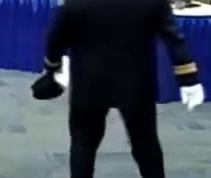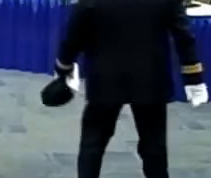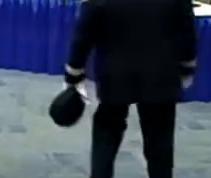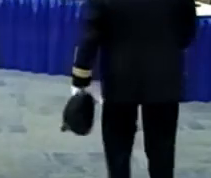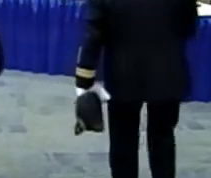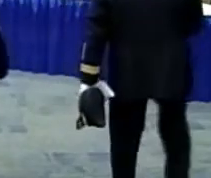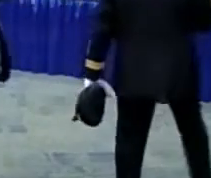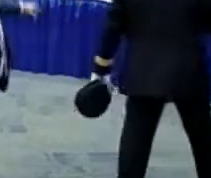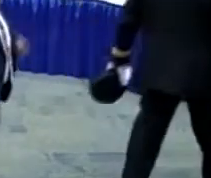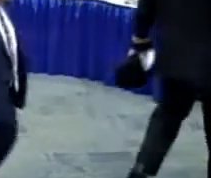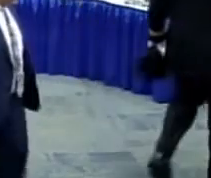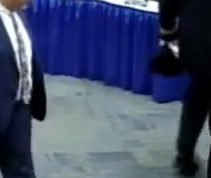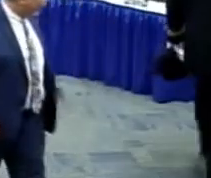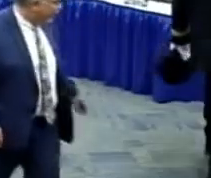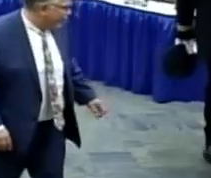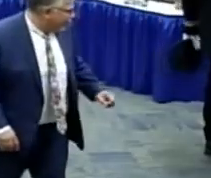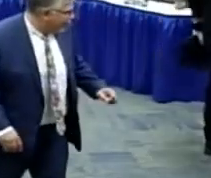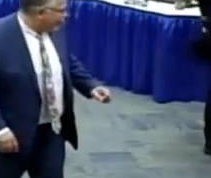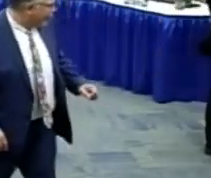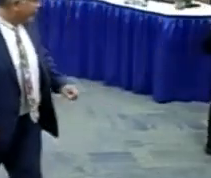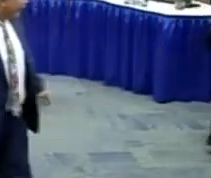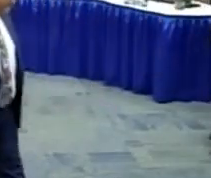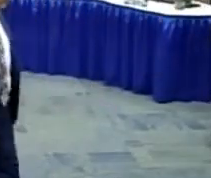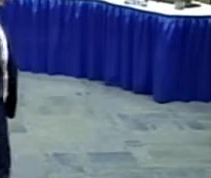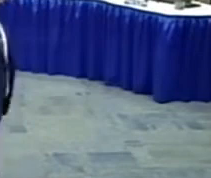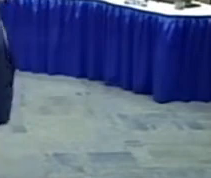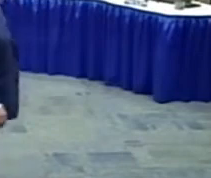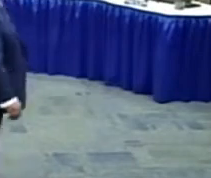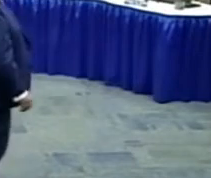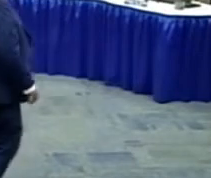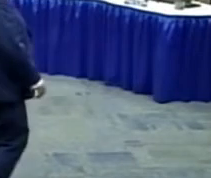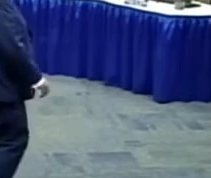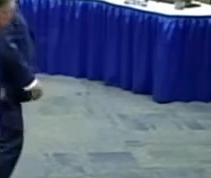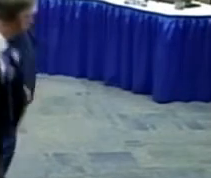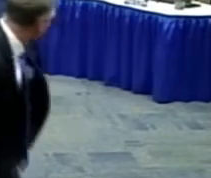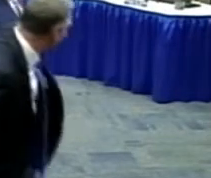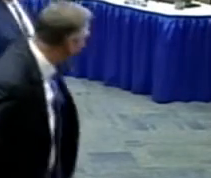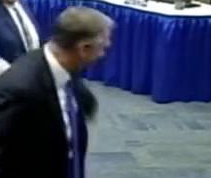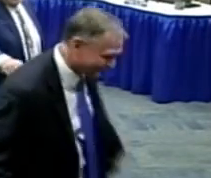18. Don't get too rowdy down there. Hey.